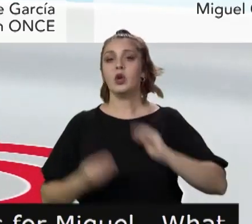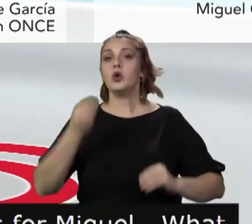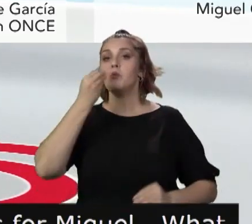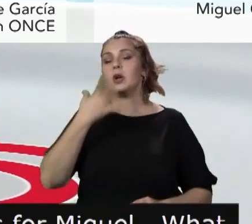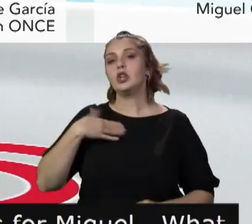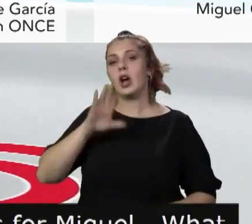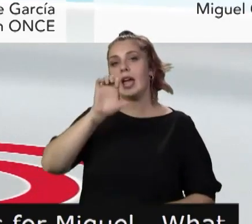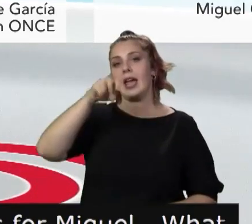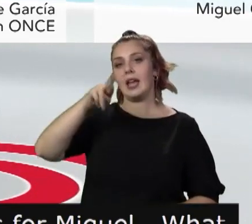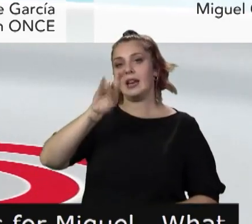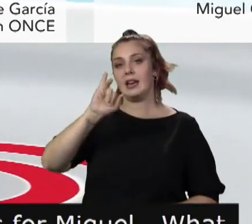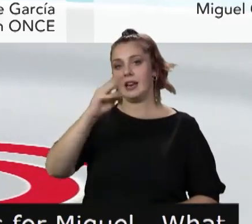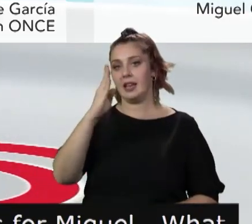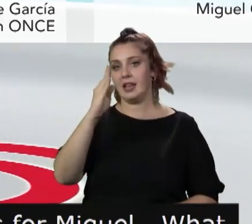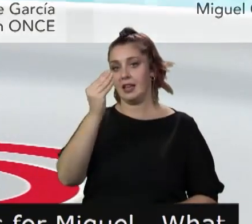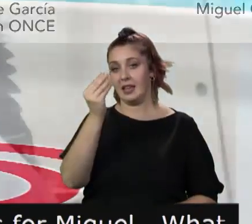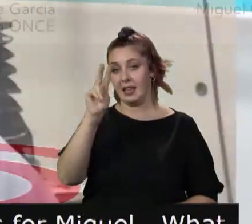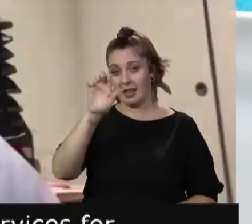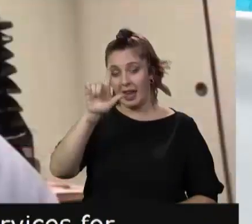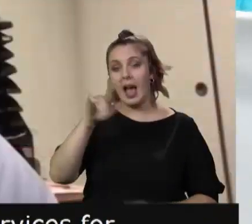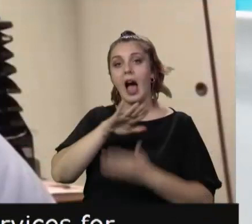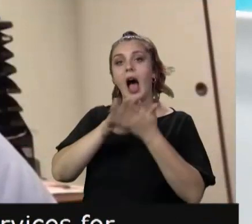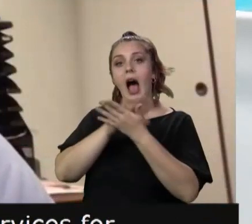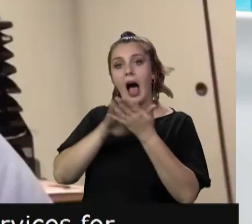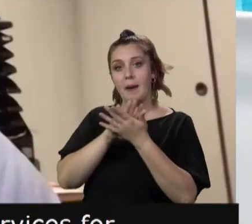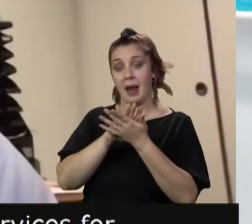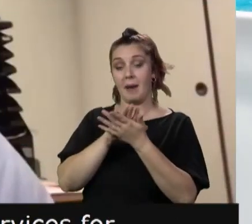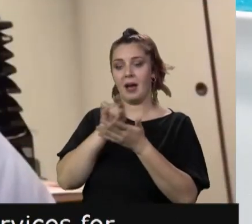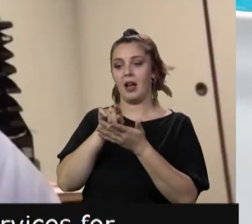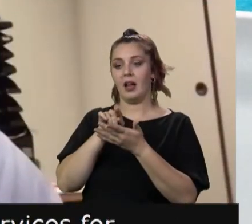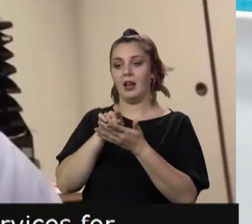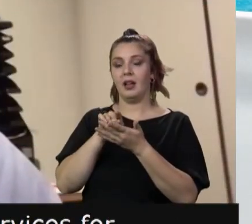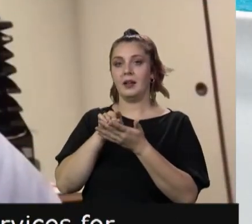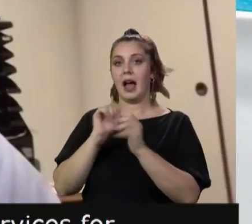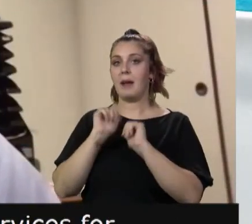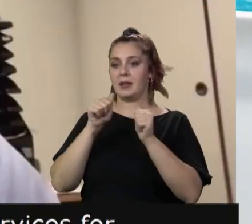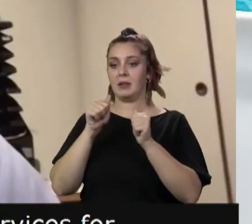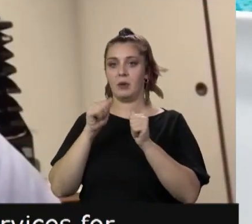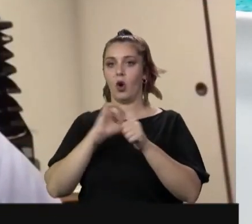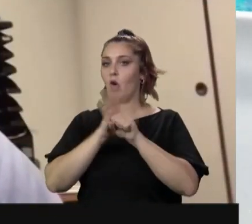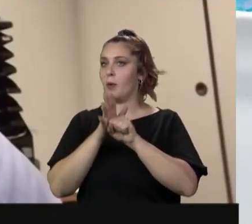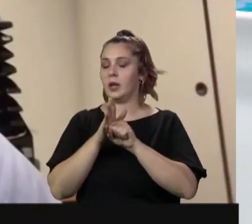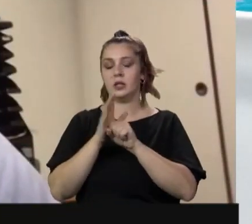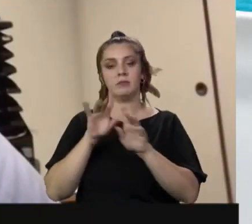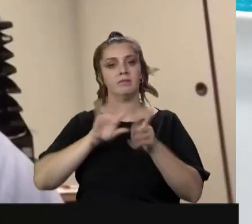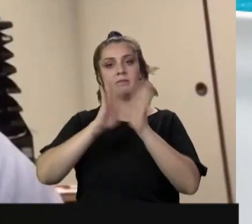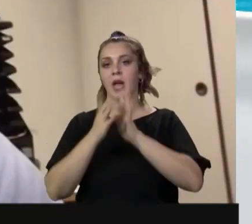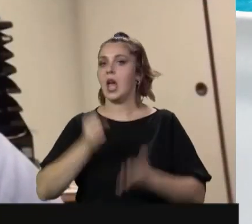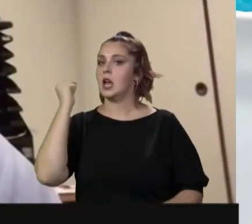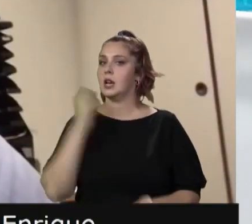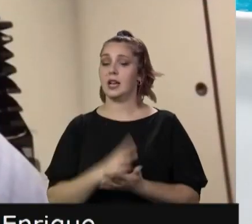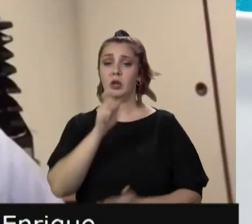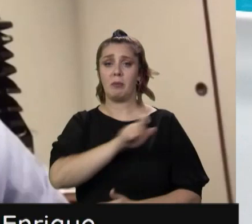accessibility? Well, I agree with what Enrique previously said on how COVID became a